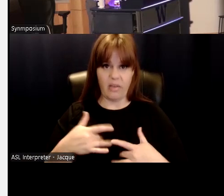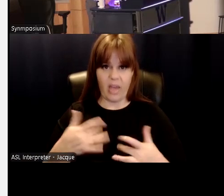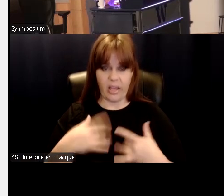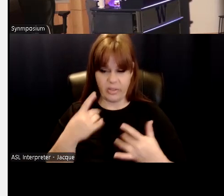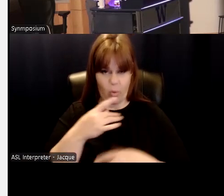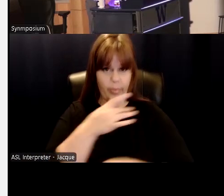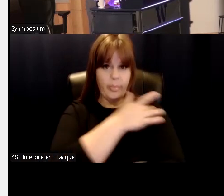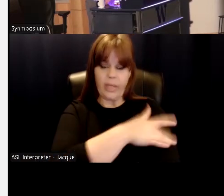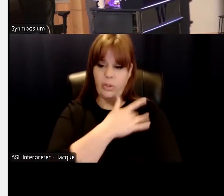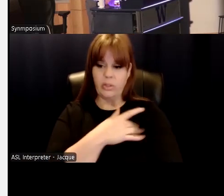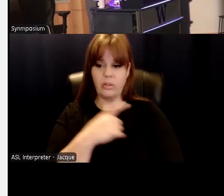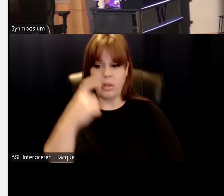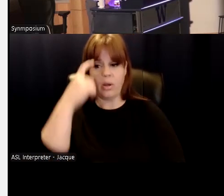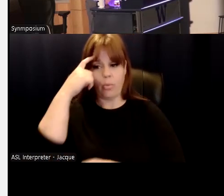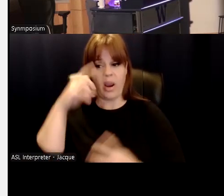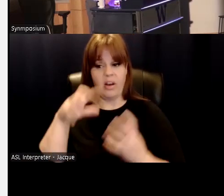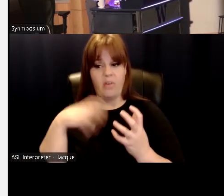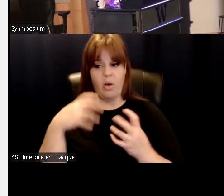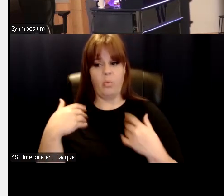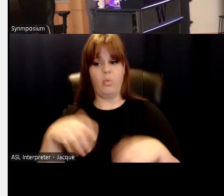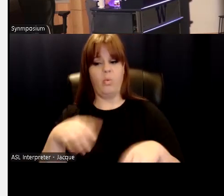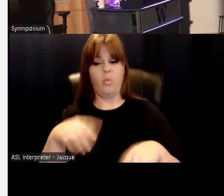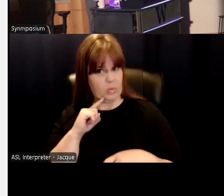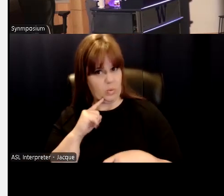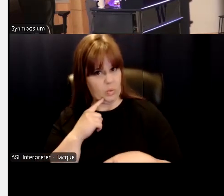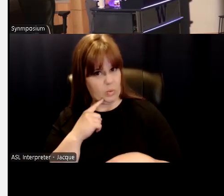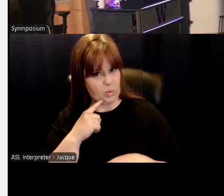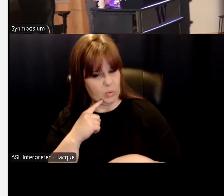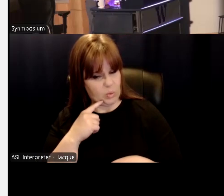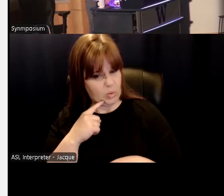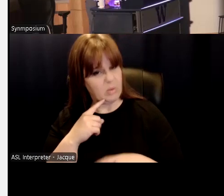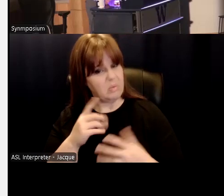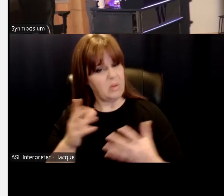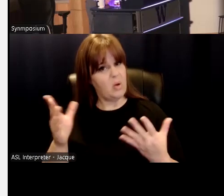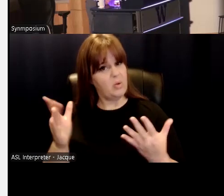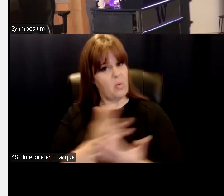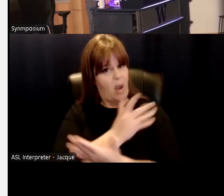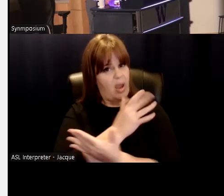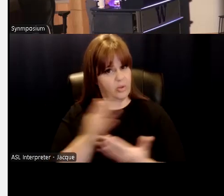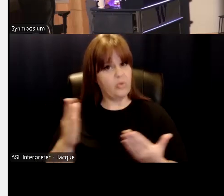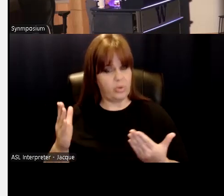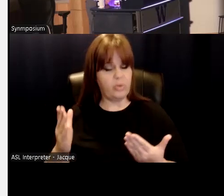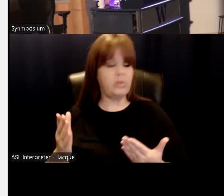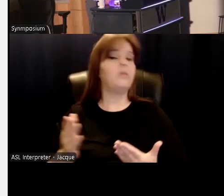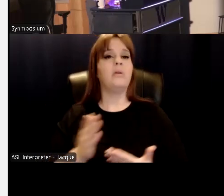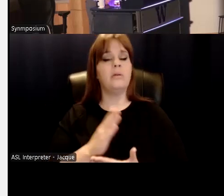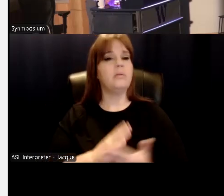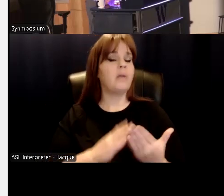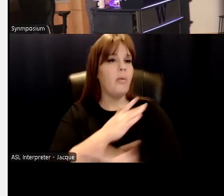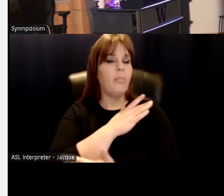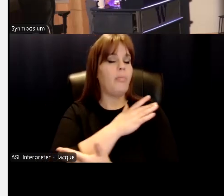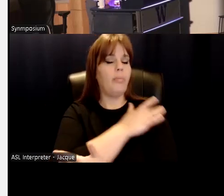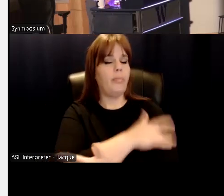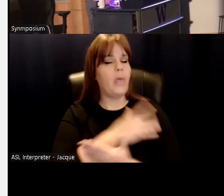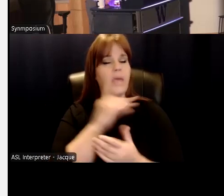Brain fog really can be quite severe, so there's a range, and some patients really just, they can't assimilate new information